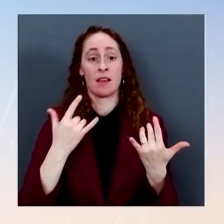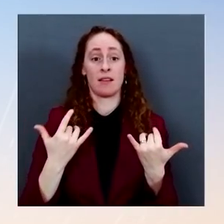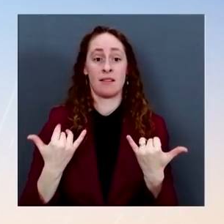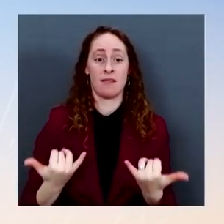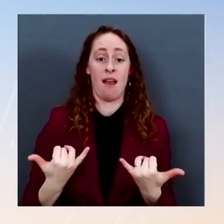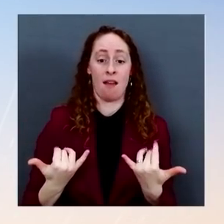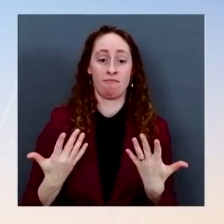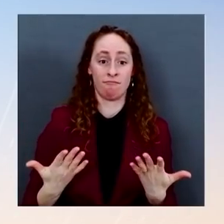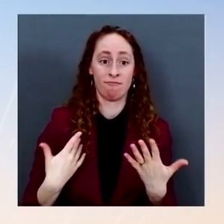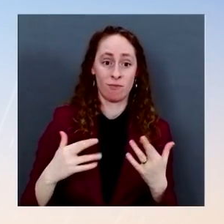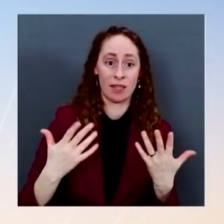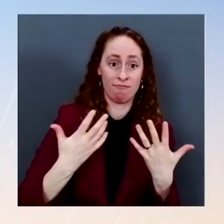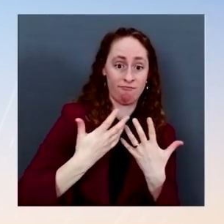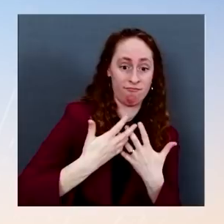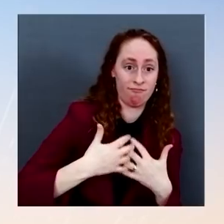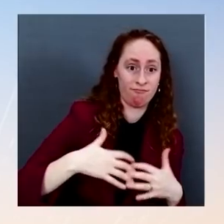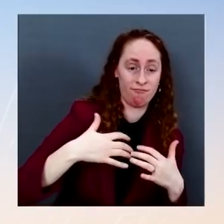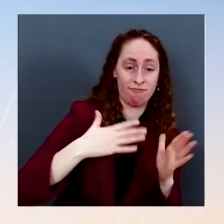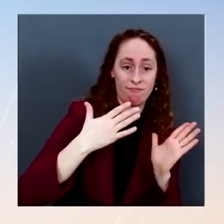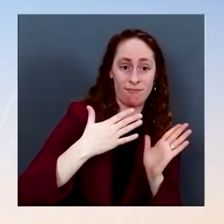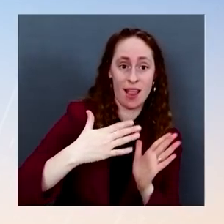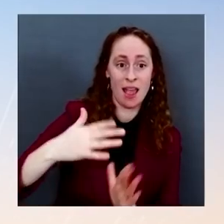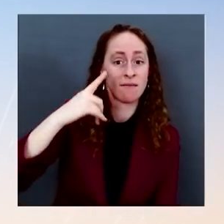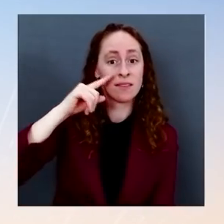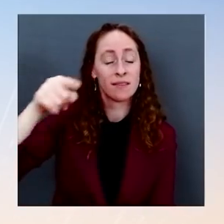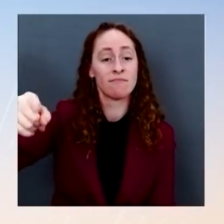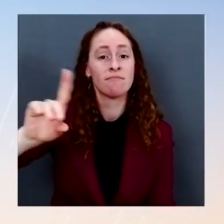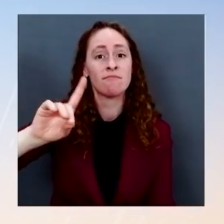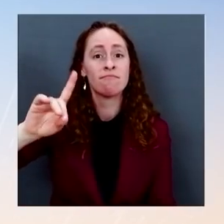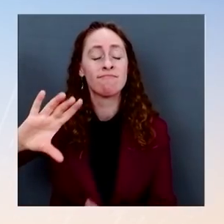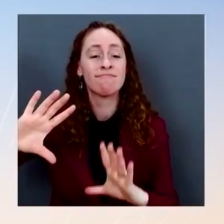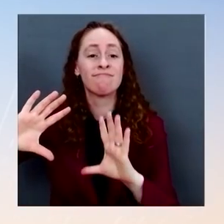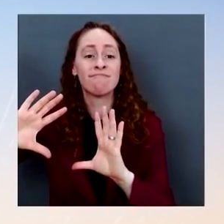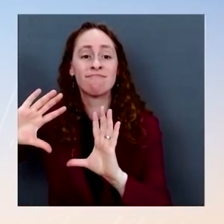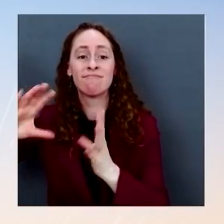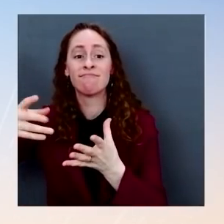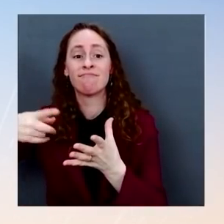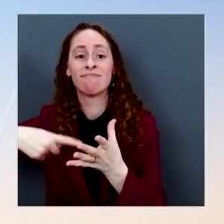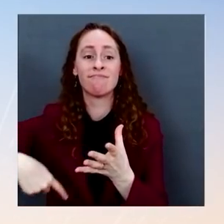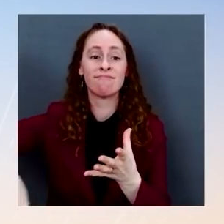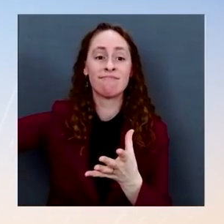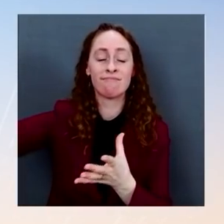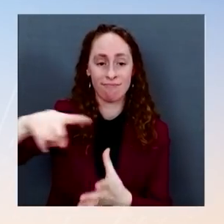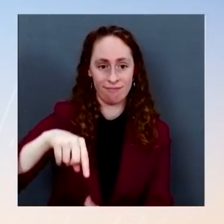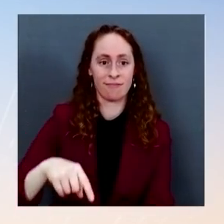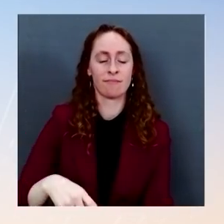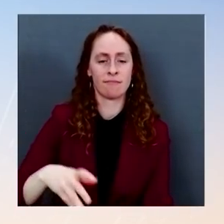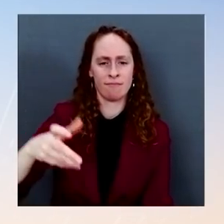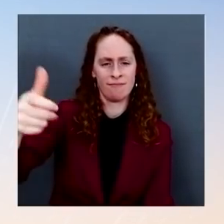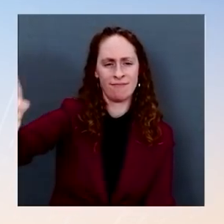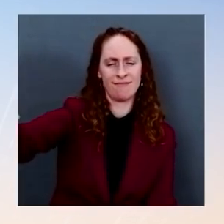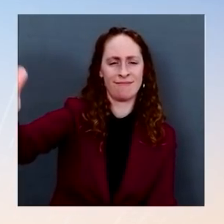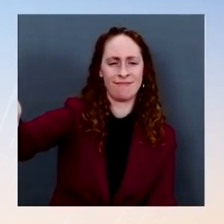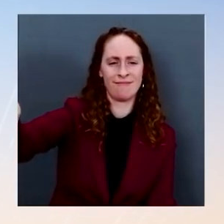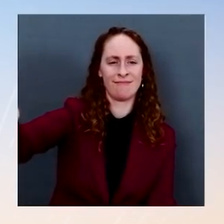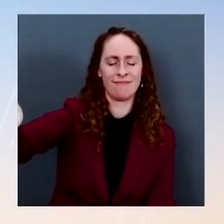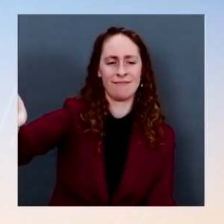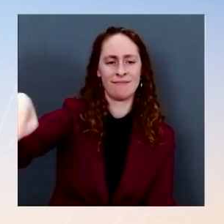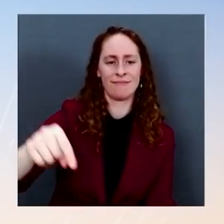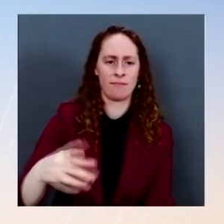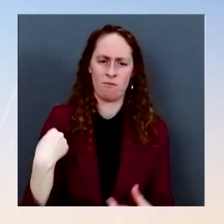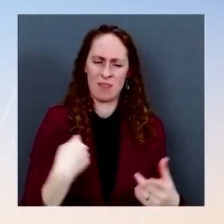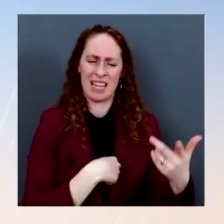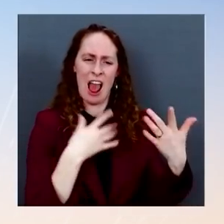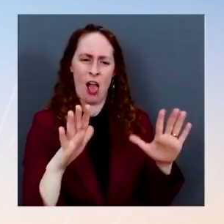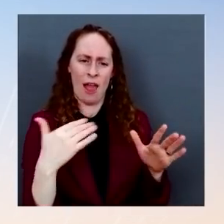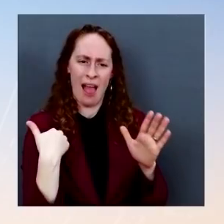be us than them and have an agenda to talk about, and an agenda that is about putting creating millions of good paying union jobs,